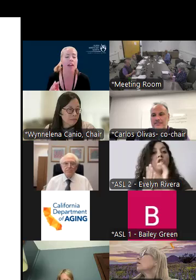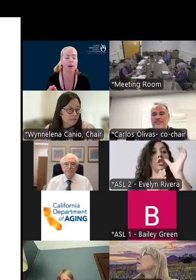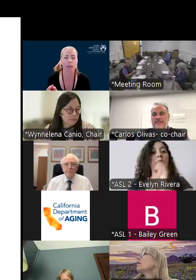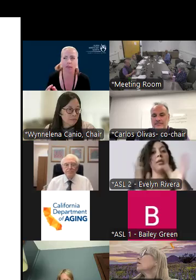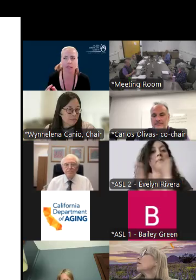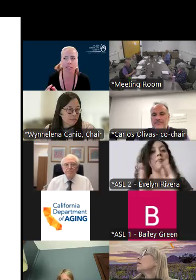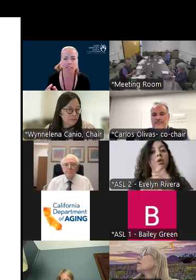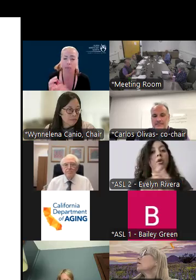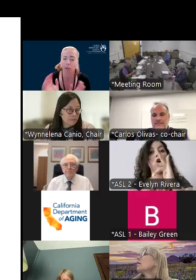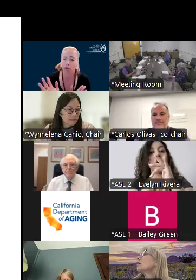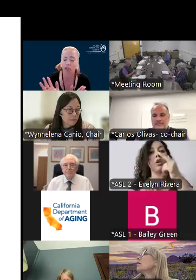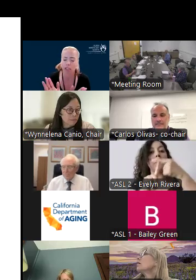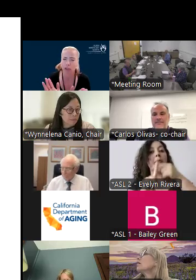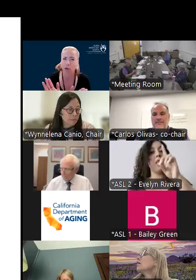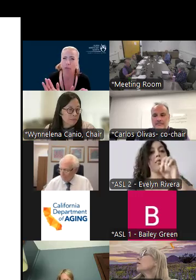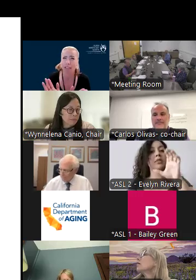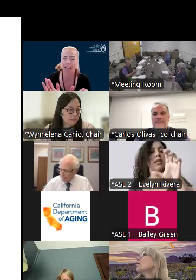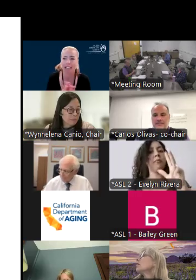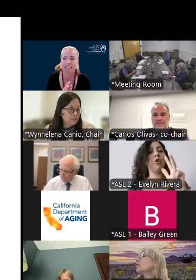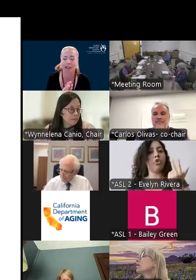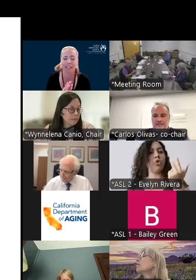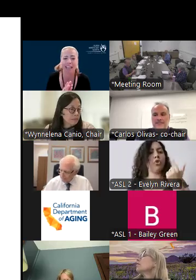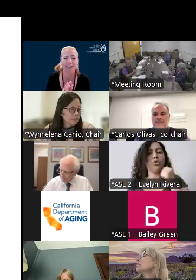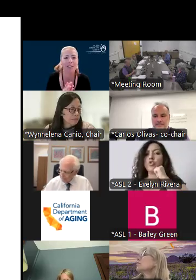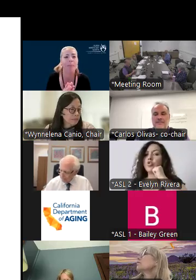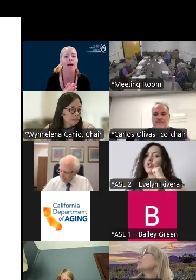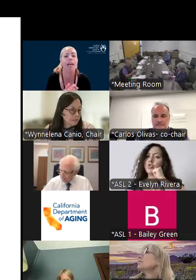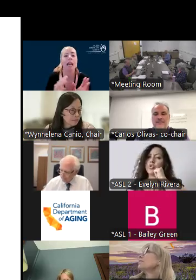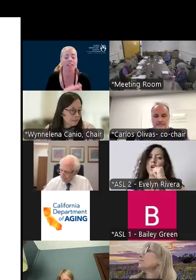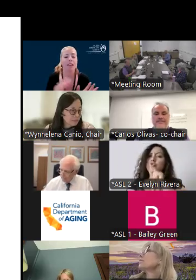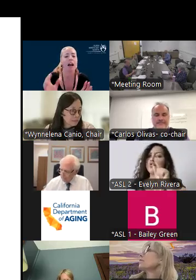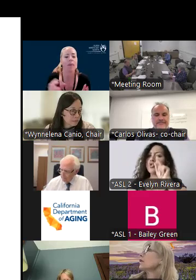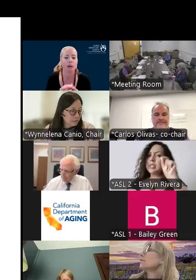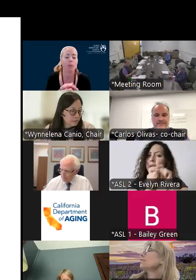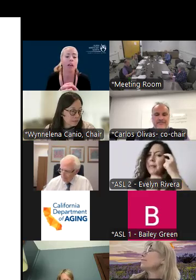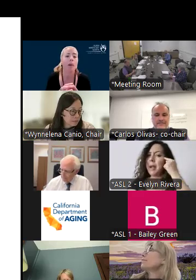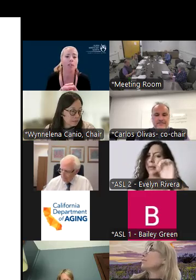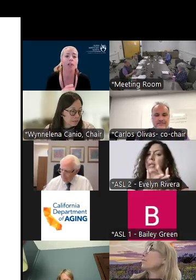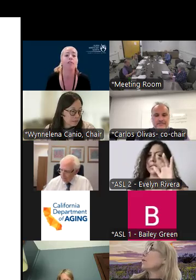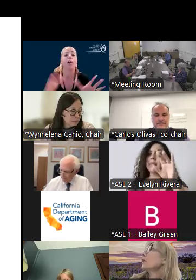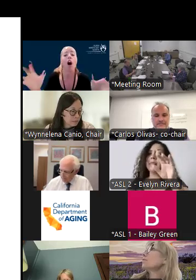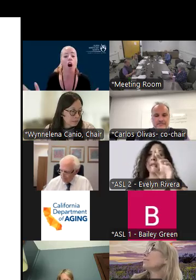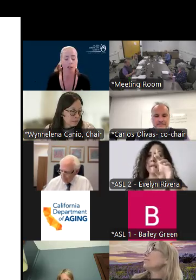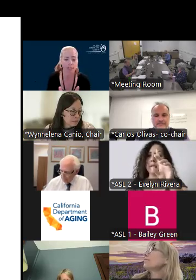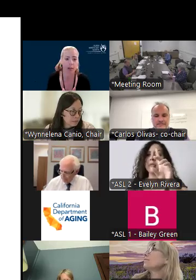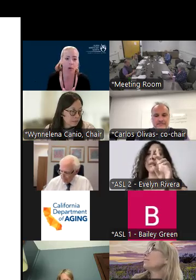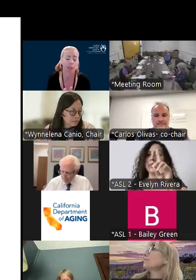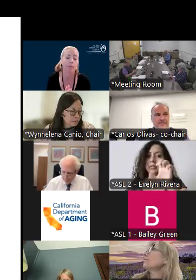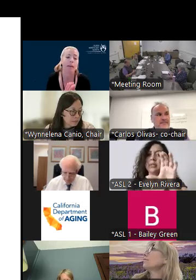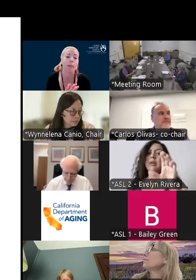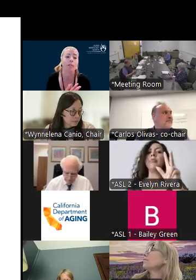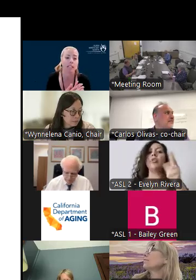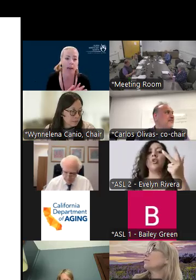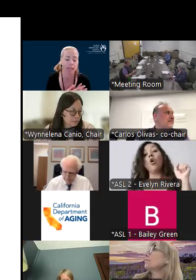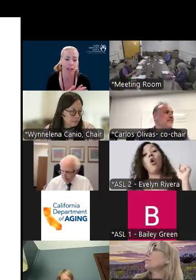December. And that one I believe is December 3rd. Don't quote me on that because I don't have the calendar up, but there will be an opportunity for all the